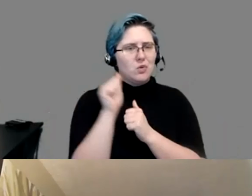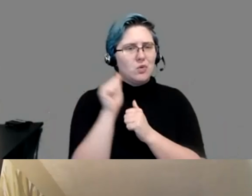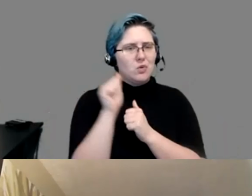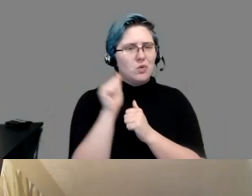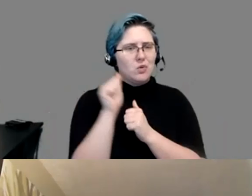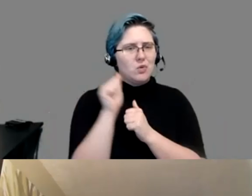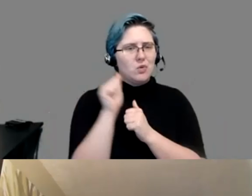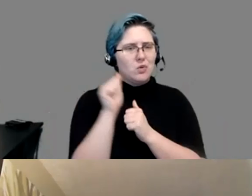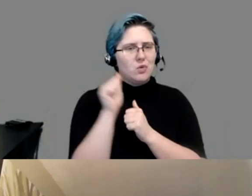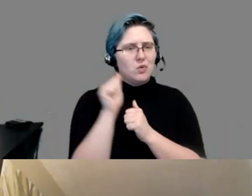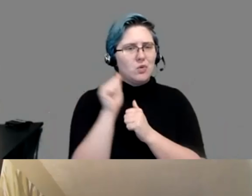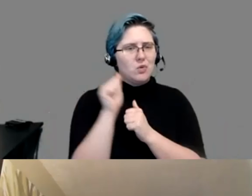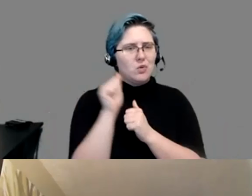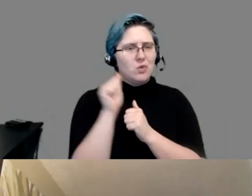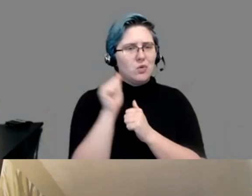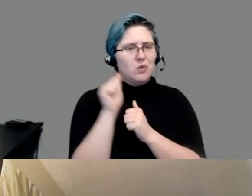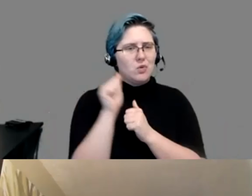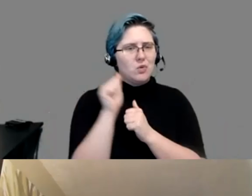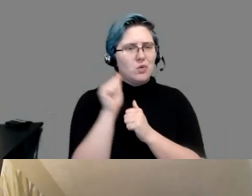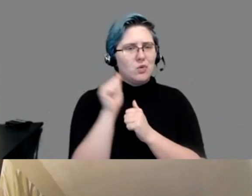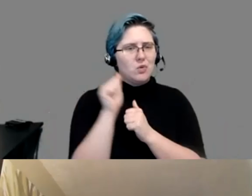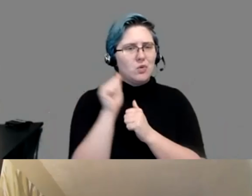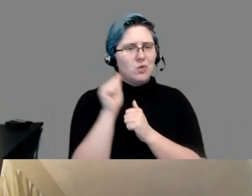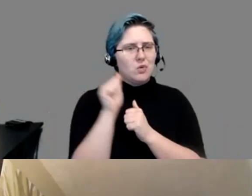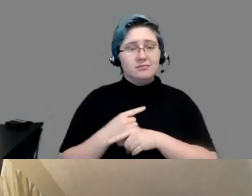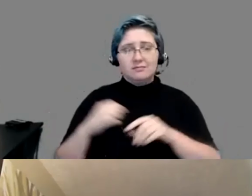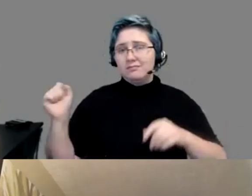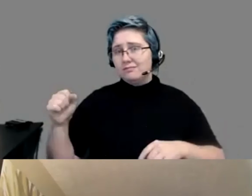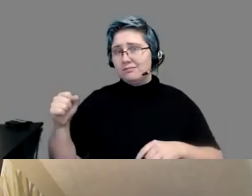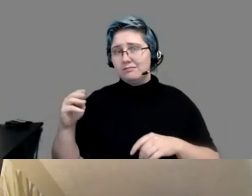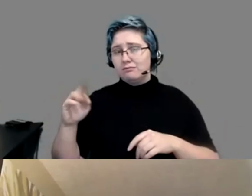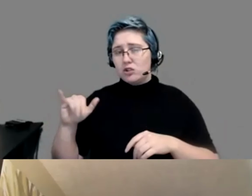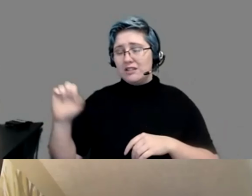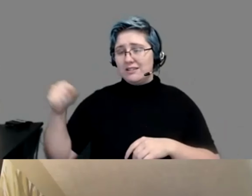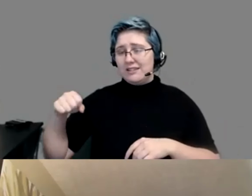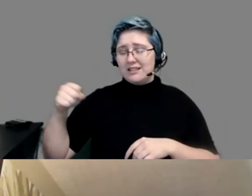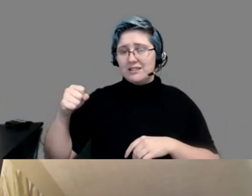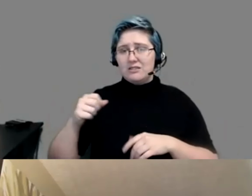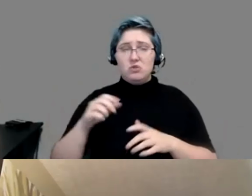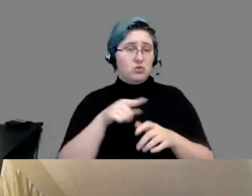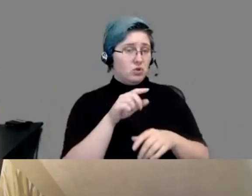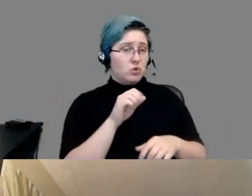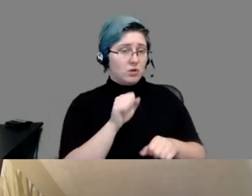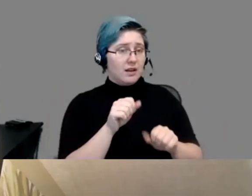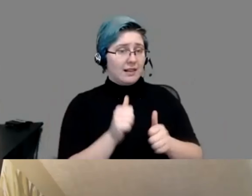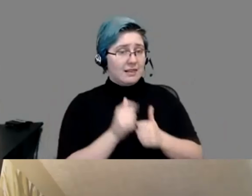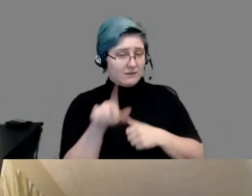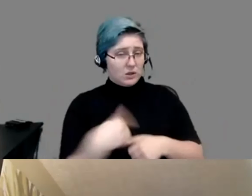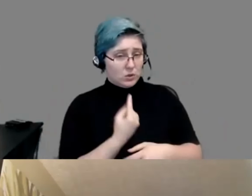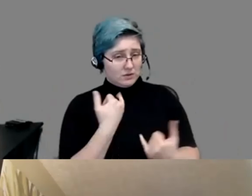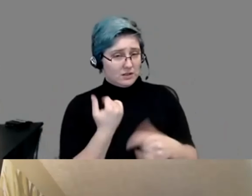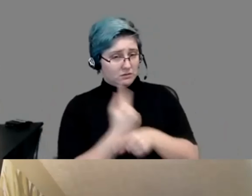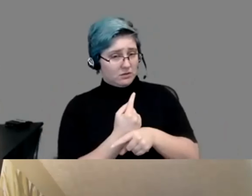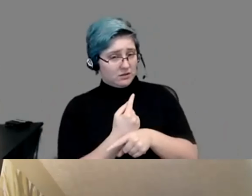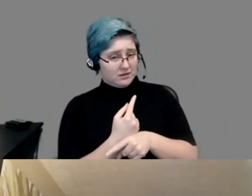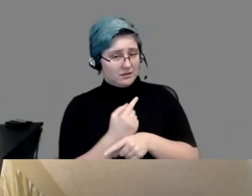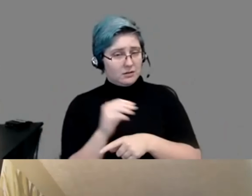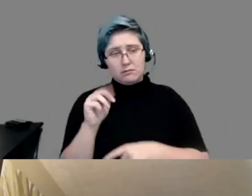without remote supports. Yeah. Right? Like able to live, you know, on your own.